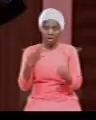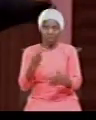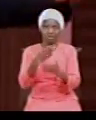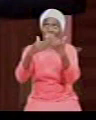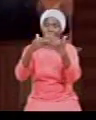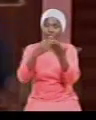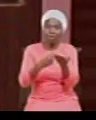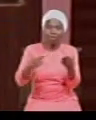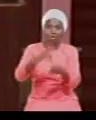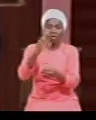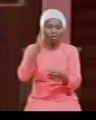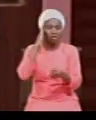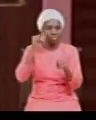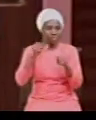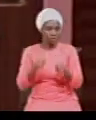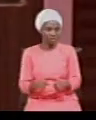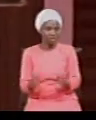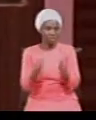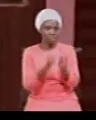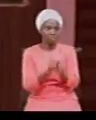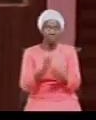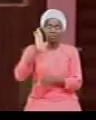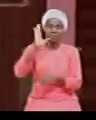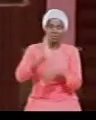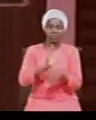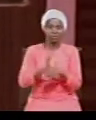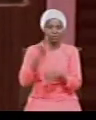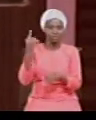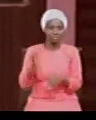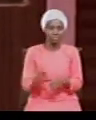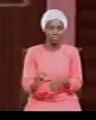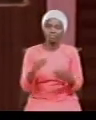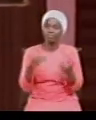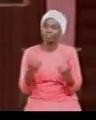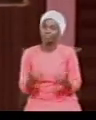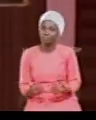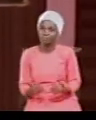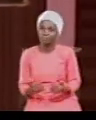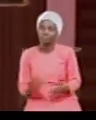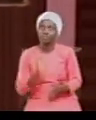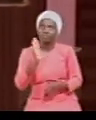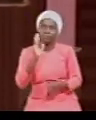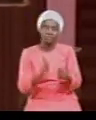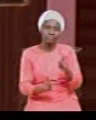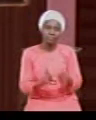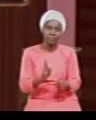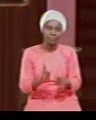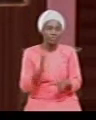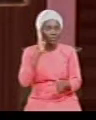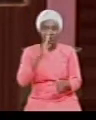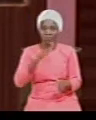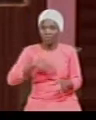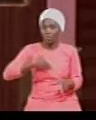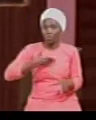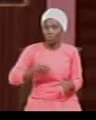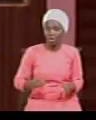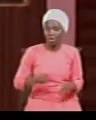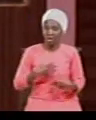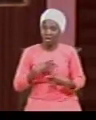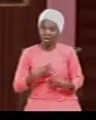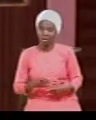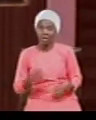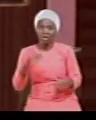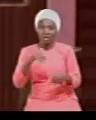will abide with his church forever. Now thy people shall be willing in